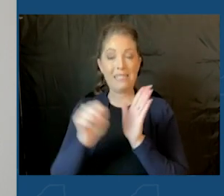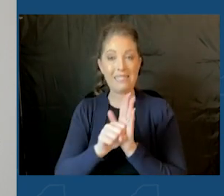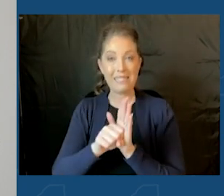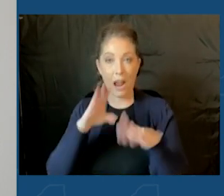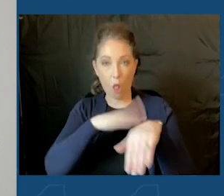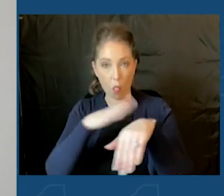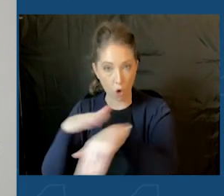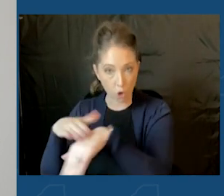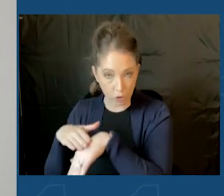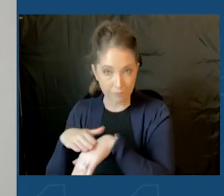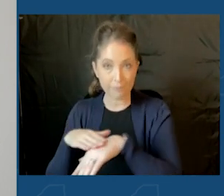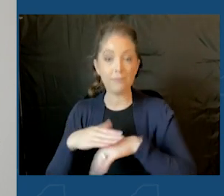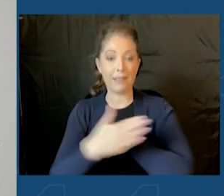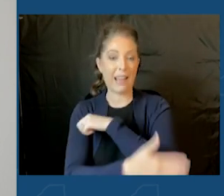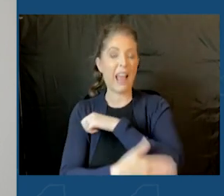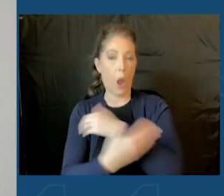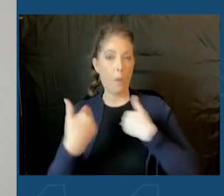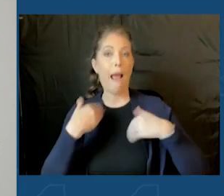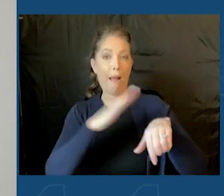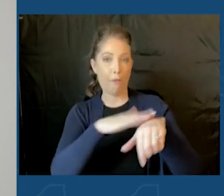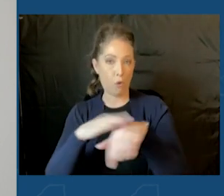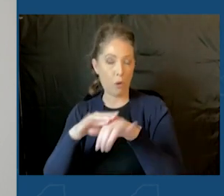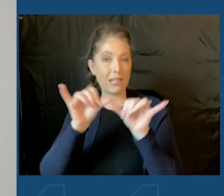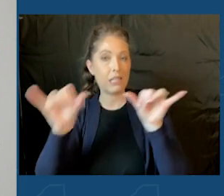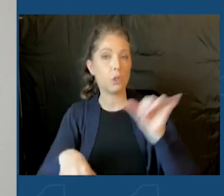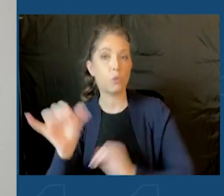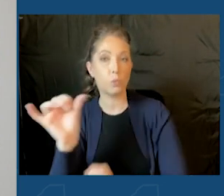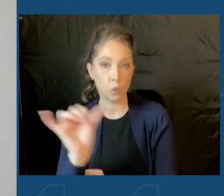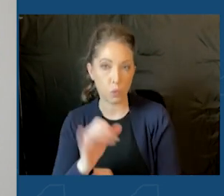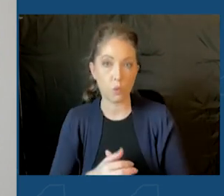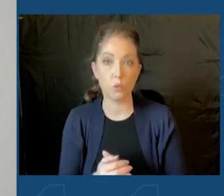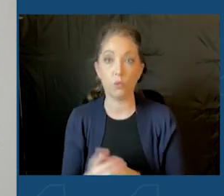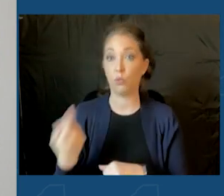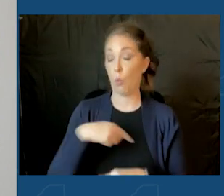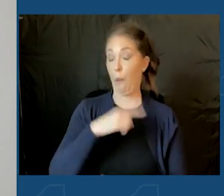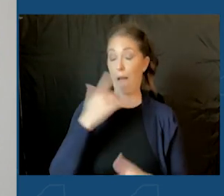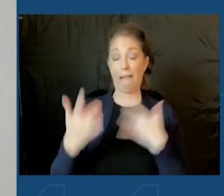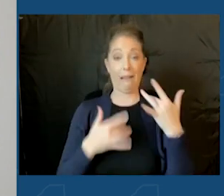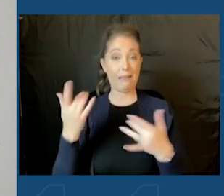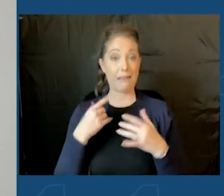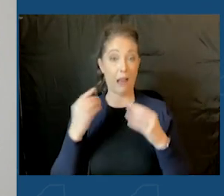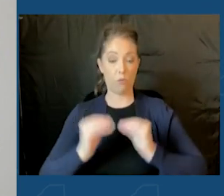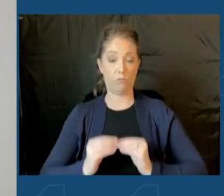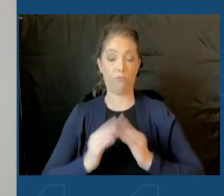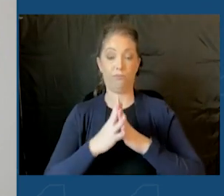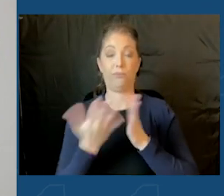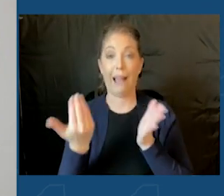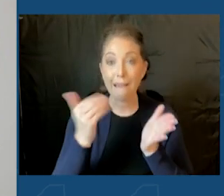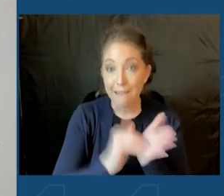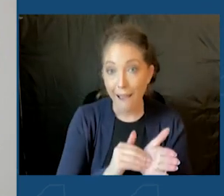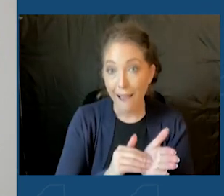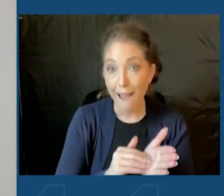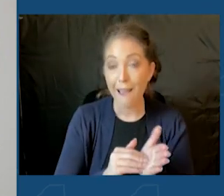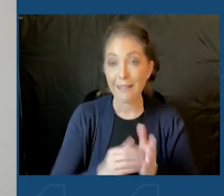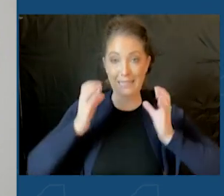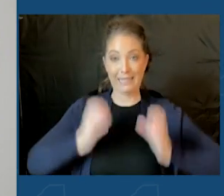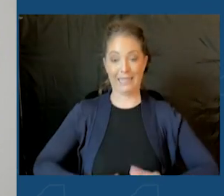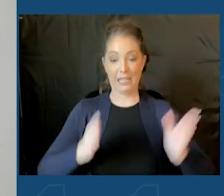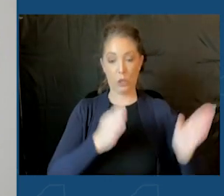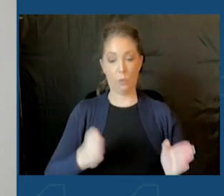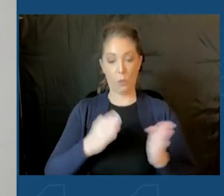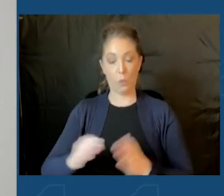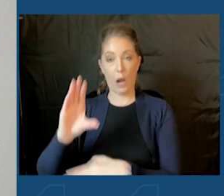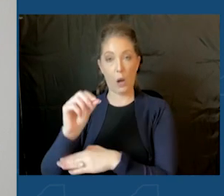an alert system as well. So we're thrilled to be relaunching the Citizens Preparedness Corps. I'm glad that we've been here today in Suffolk County to talk